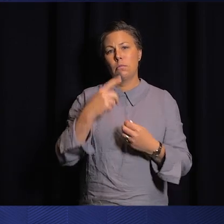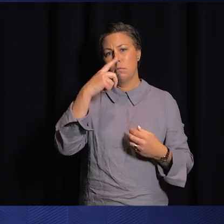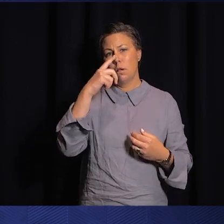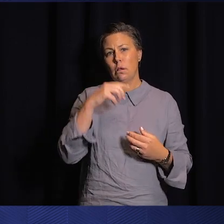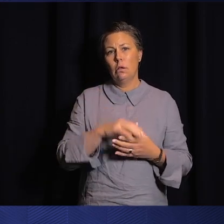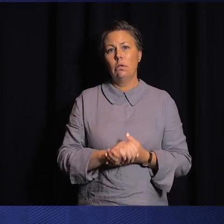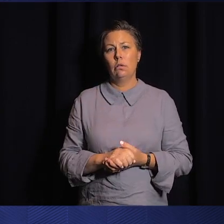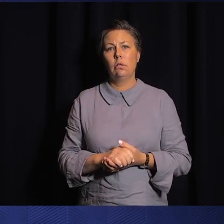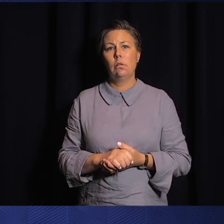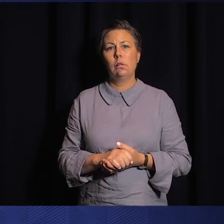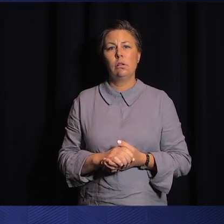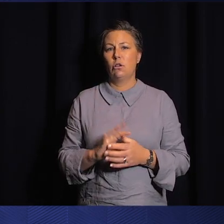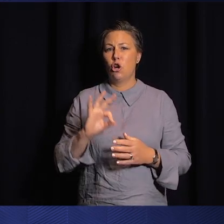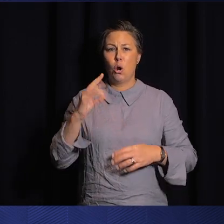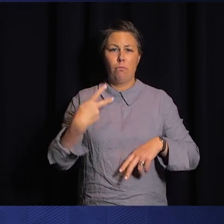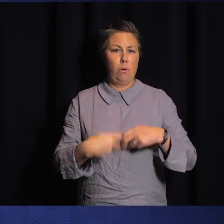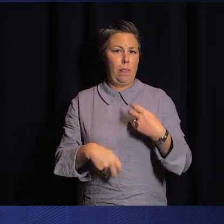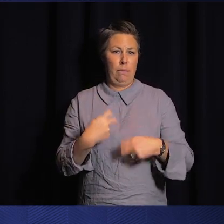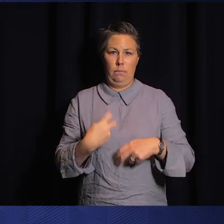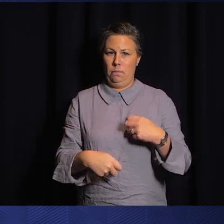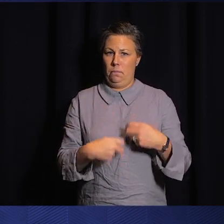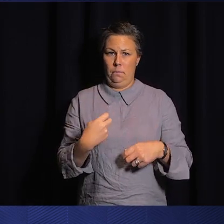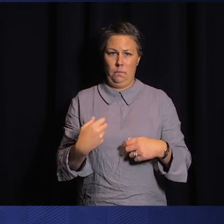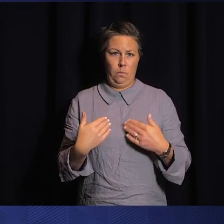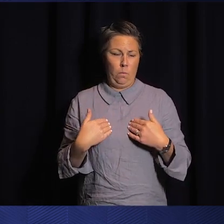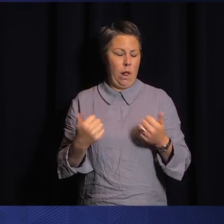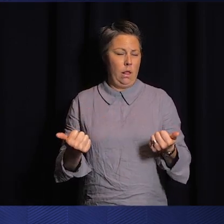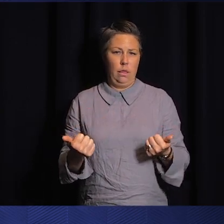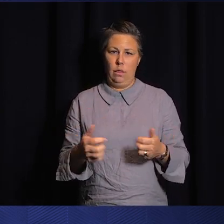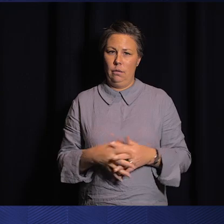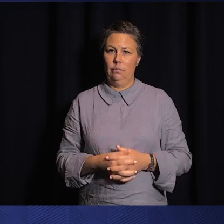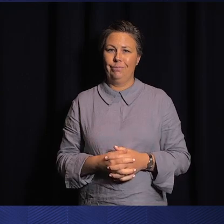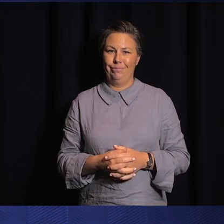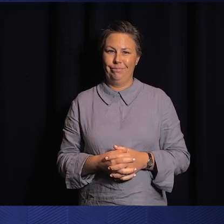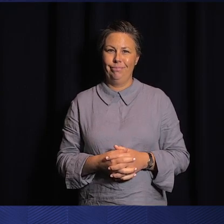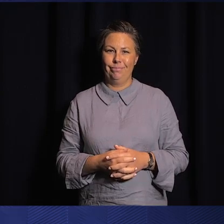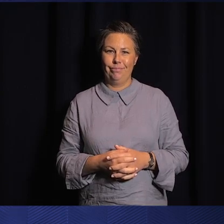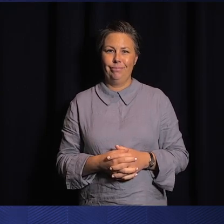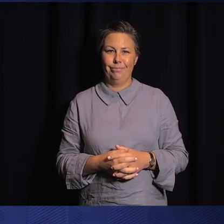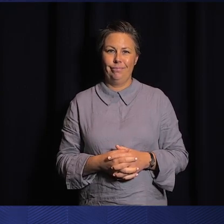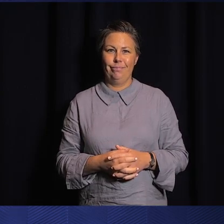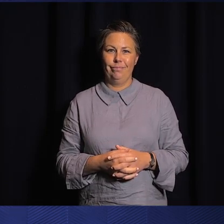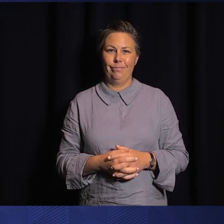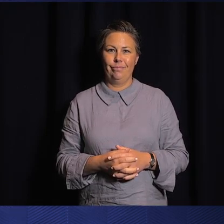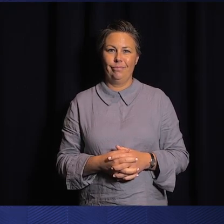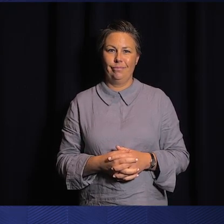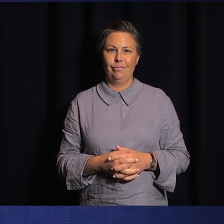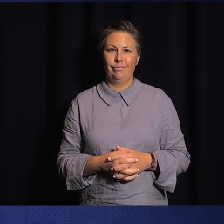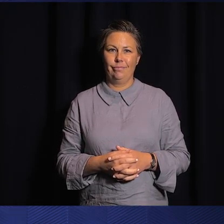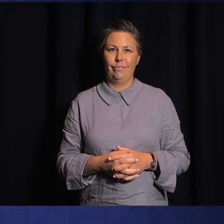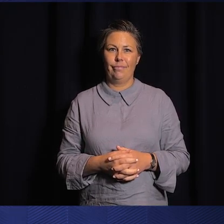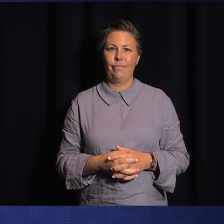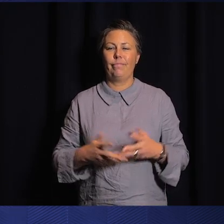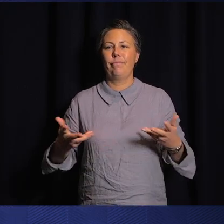there's no issue with us. We work well together. Thank you. Thank you. On that point, because in